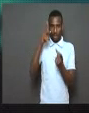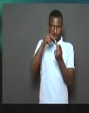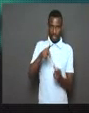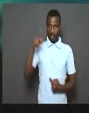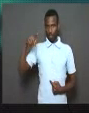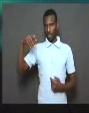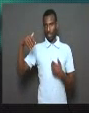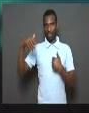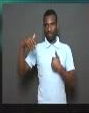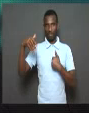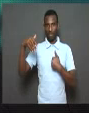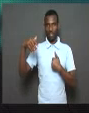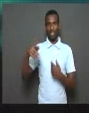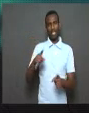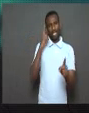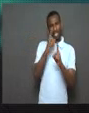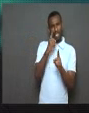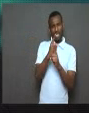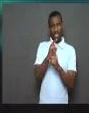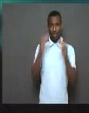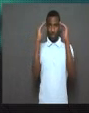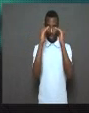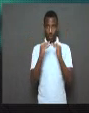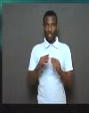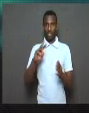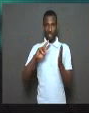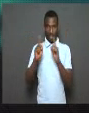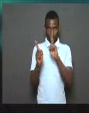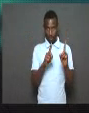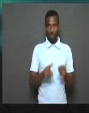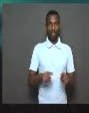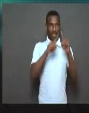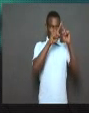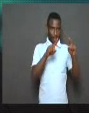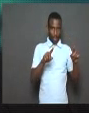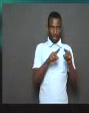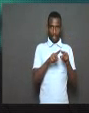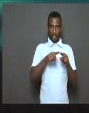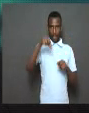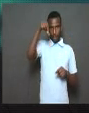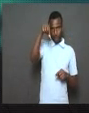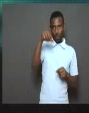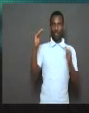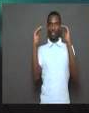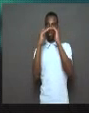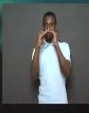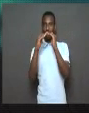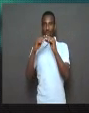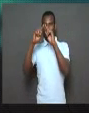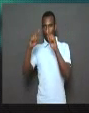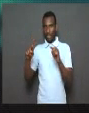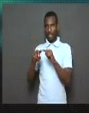pressure. The correct equation is delta Q